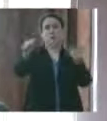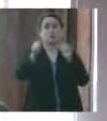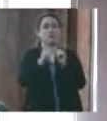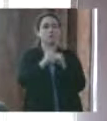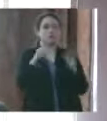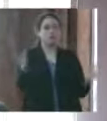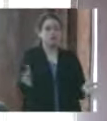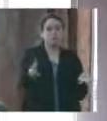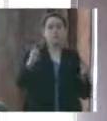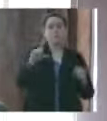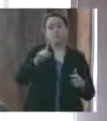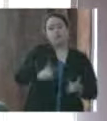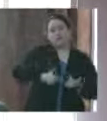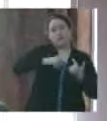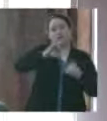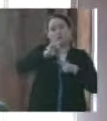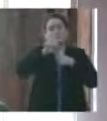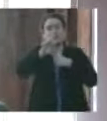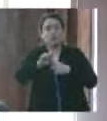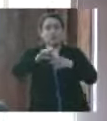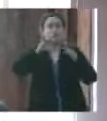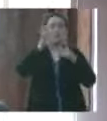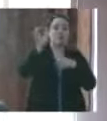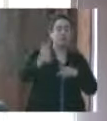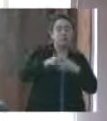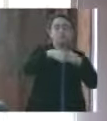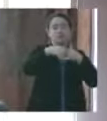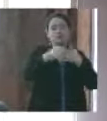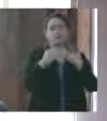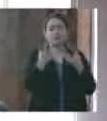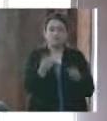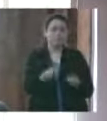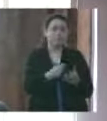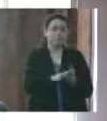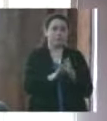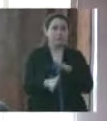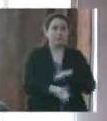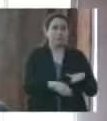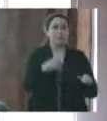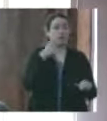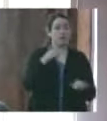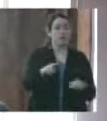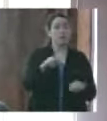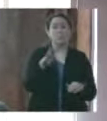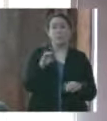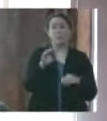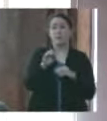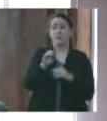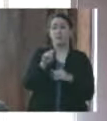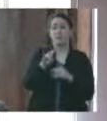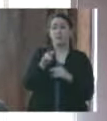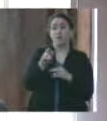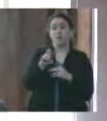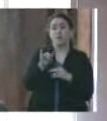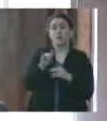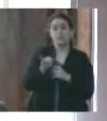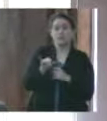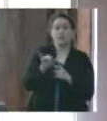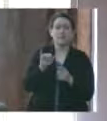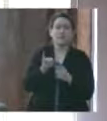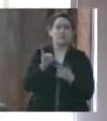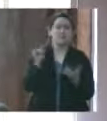case of biodiversity, I would think in terms of the hardware is the legal architecture to ensure adequate